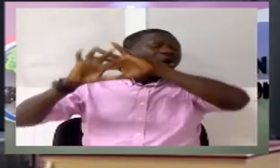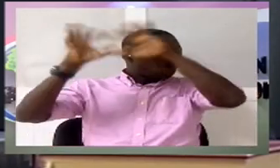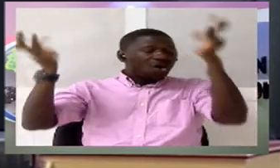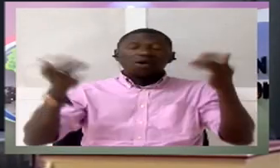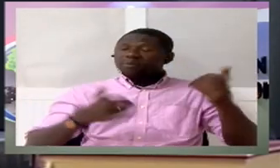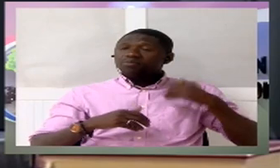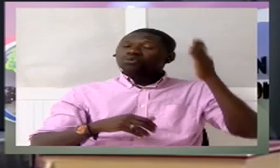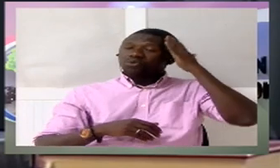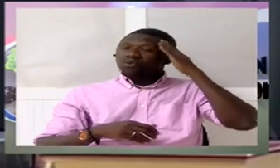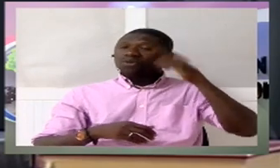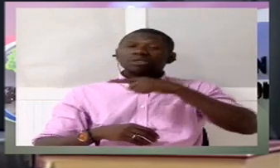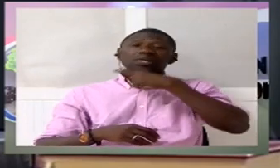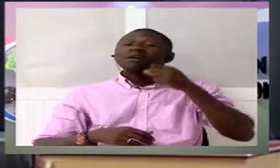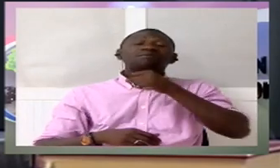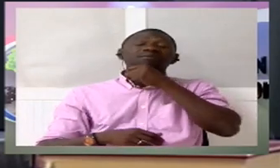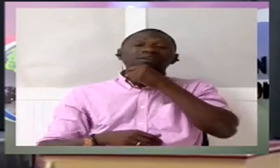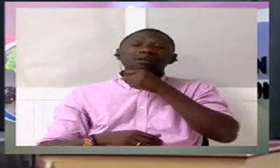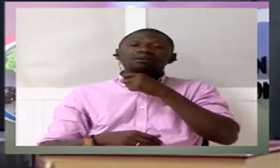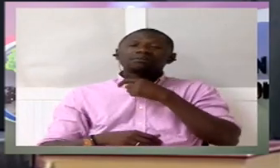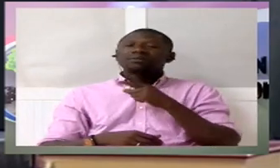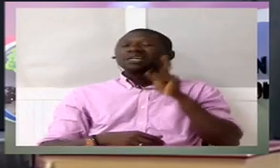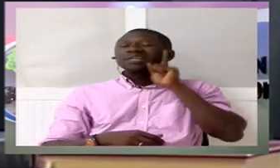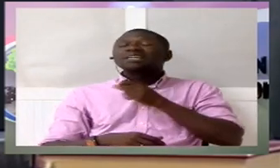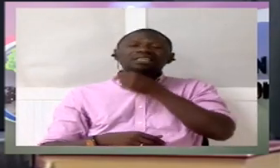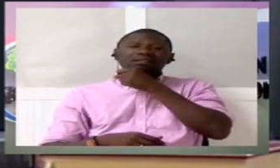Everybody knows who his grandfather was.